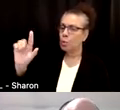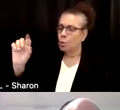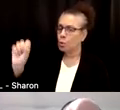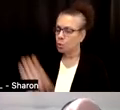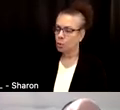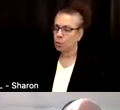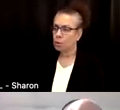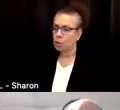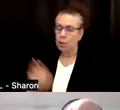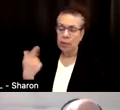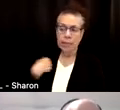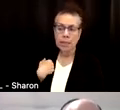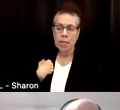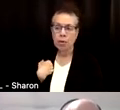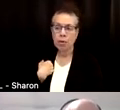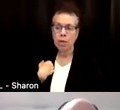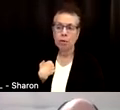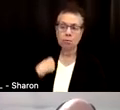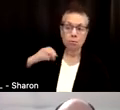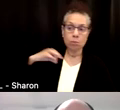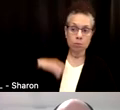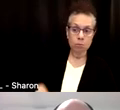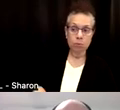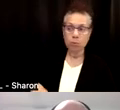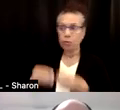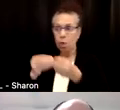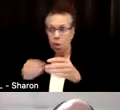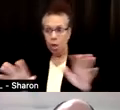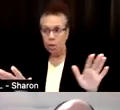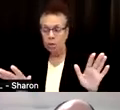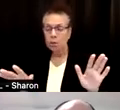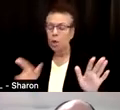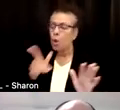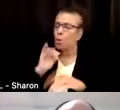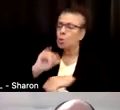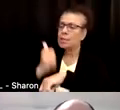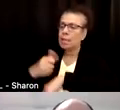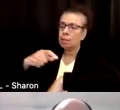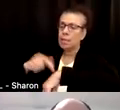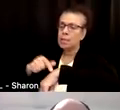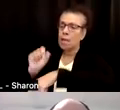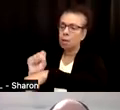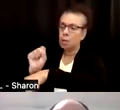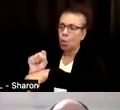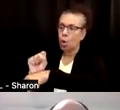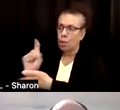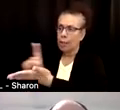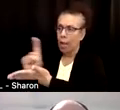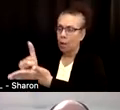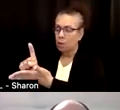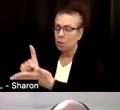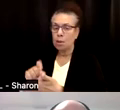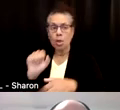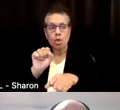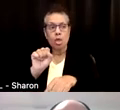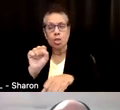a profit and loss opportunity? I would ask about, who sets the hours, right? Does the employer tell you you need to be